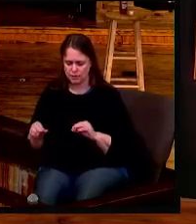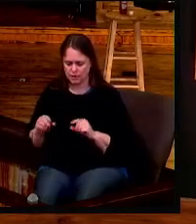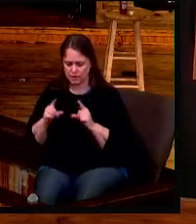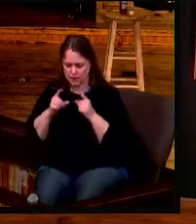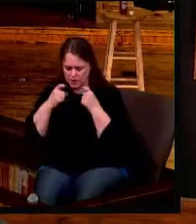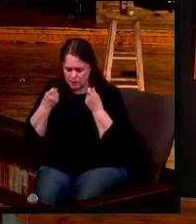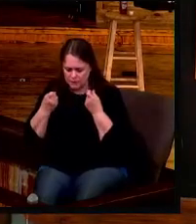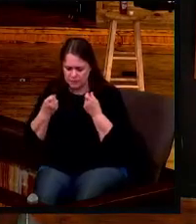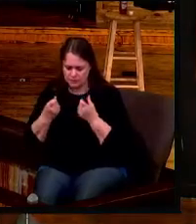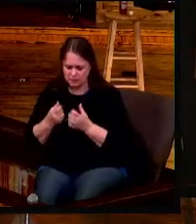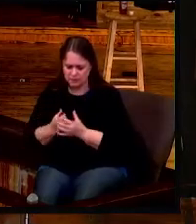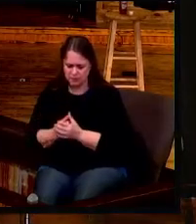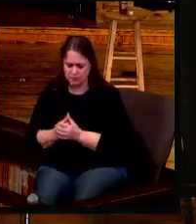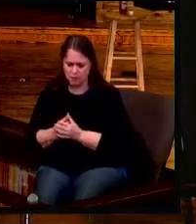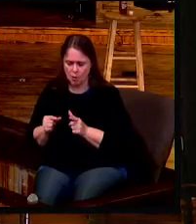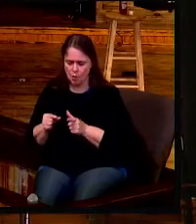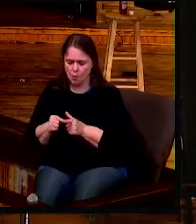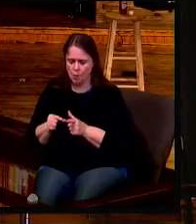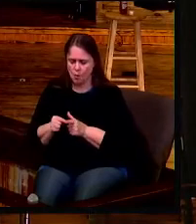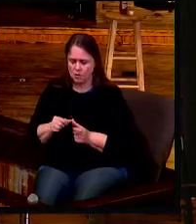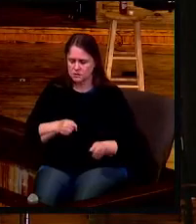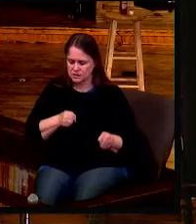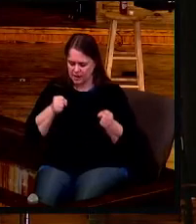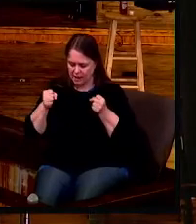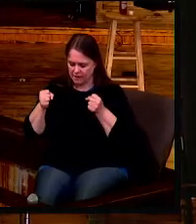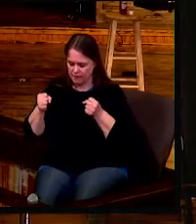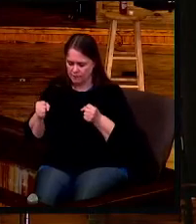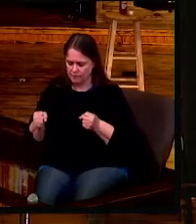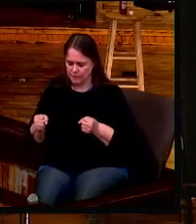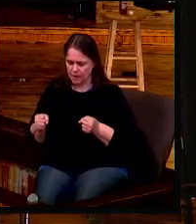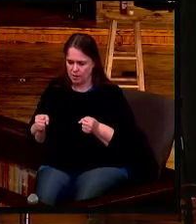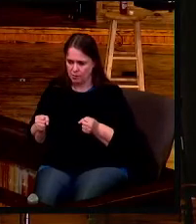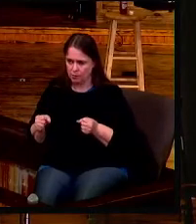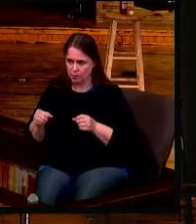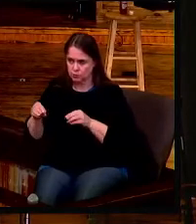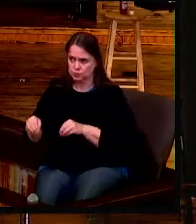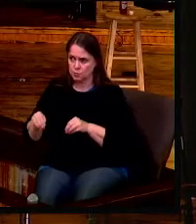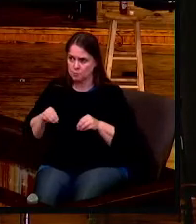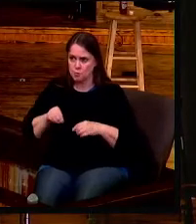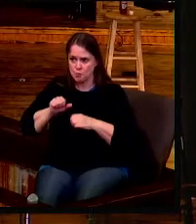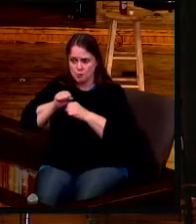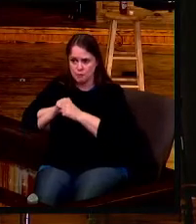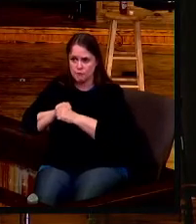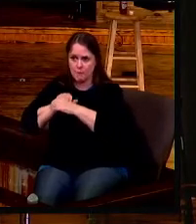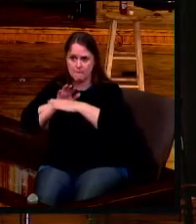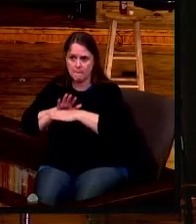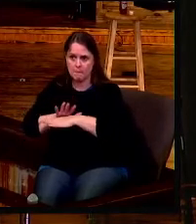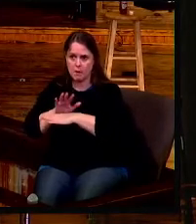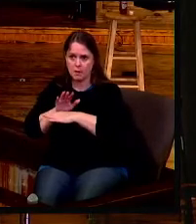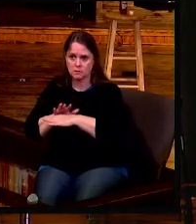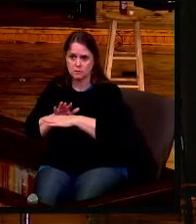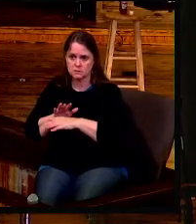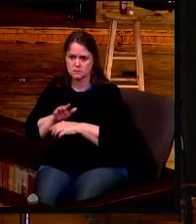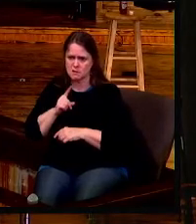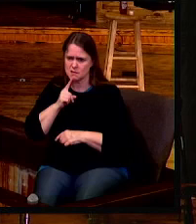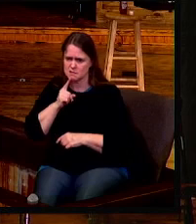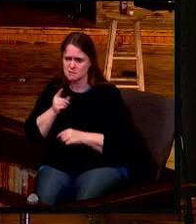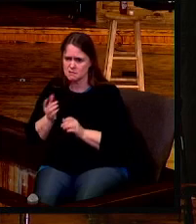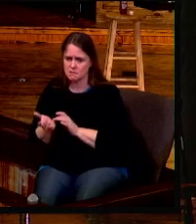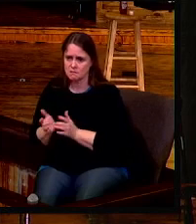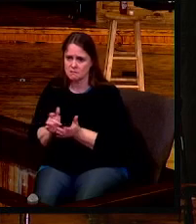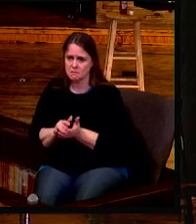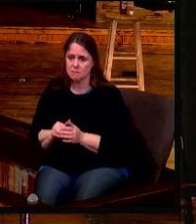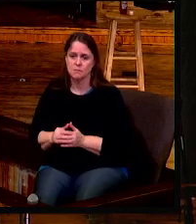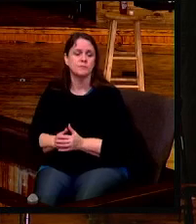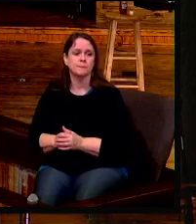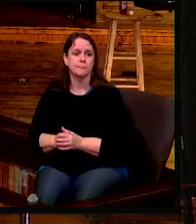So words have power. Words have the power to move mountains. It says, if you say to